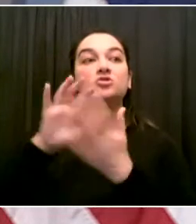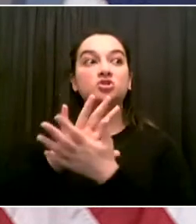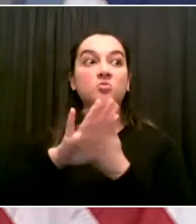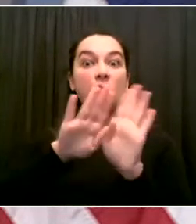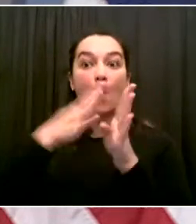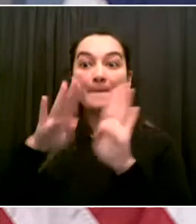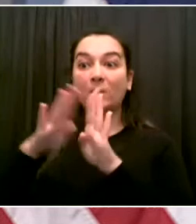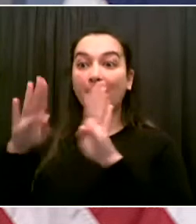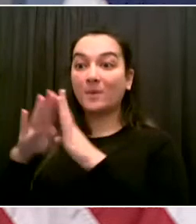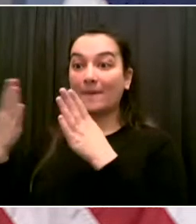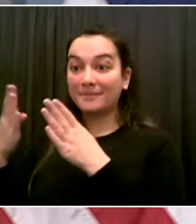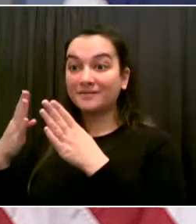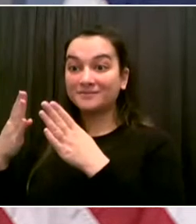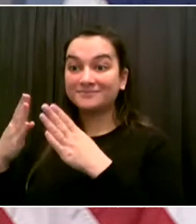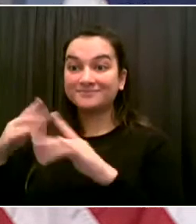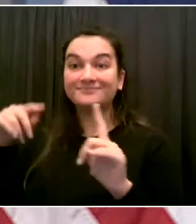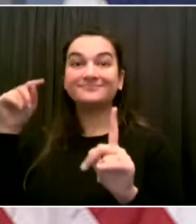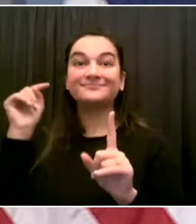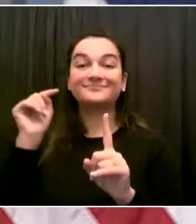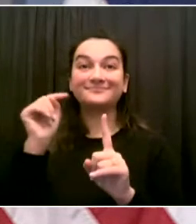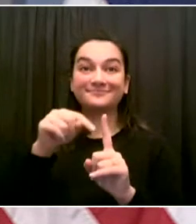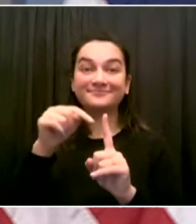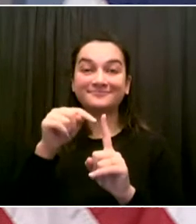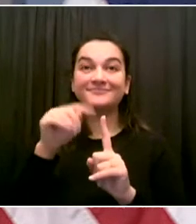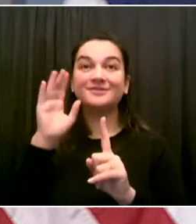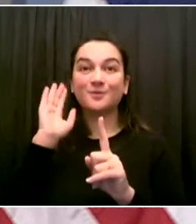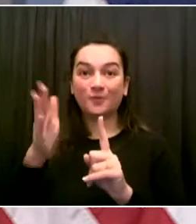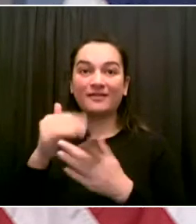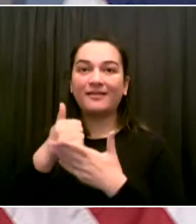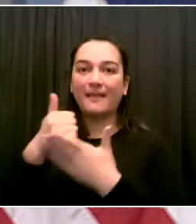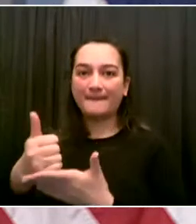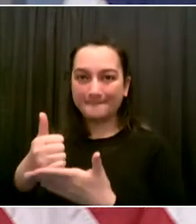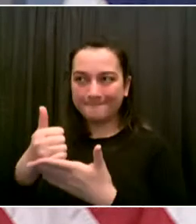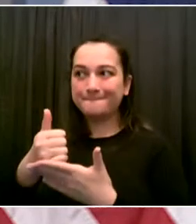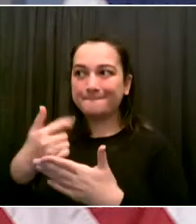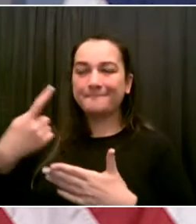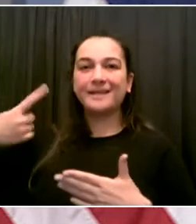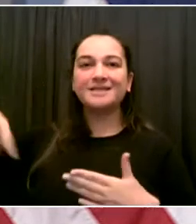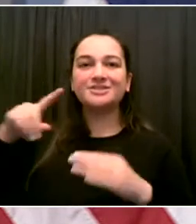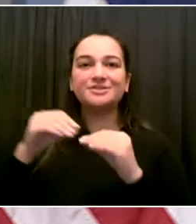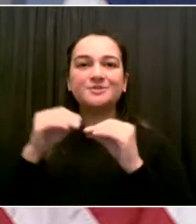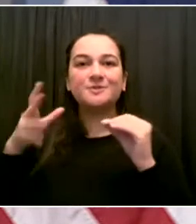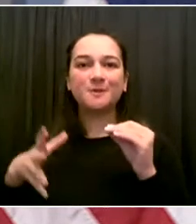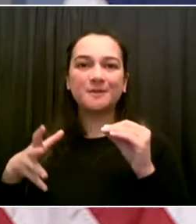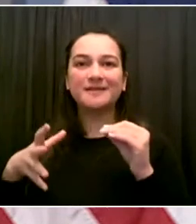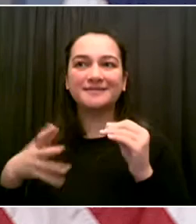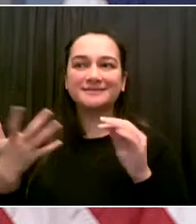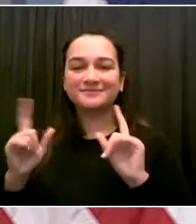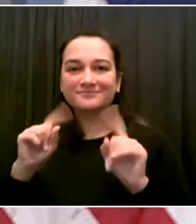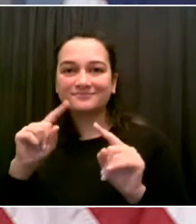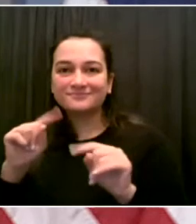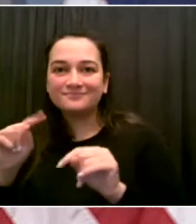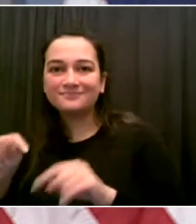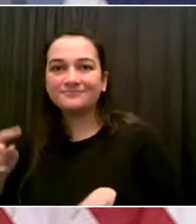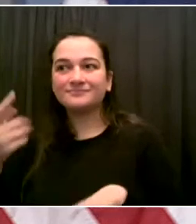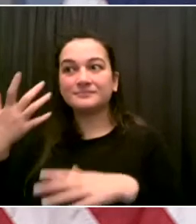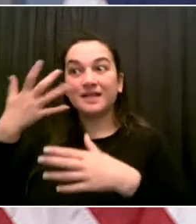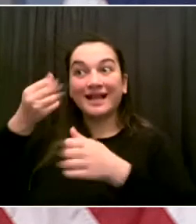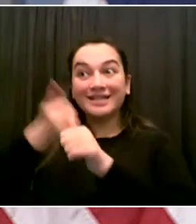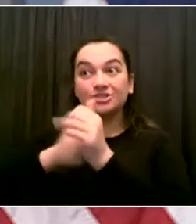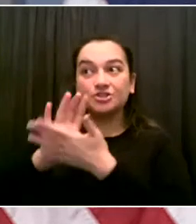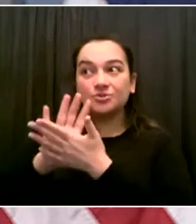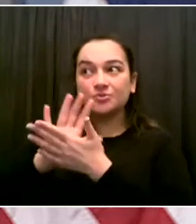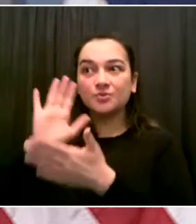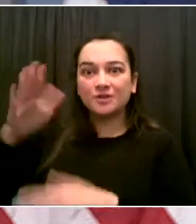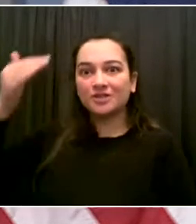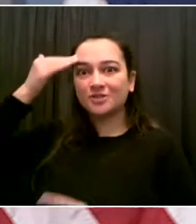we know our school communities know their students, they know their needs, and principals are really being thoughtful about who they are ensuring to really encourage to be